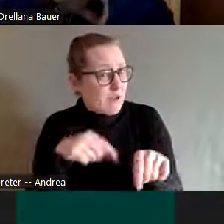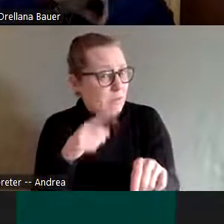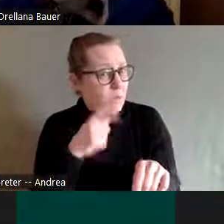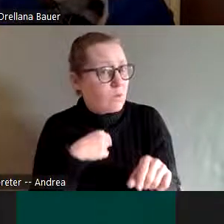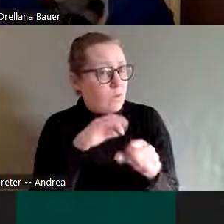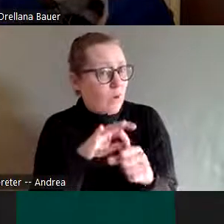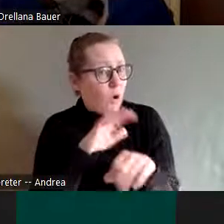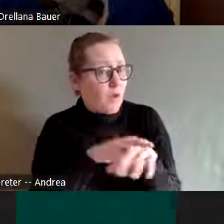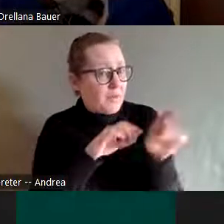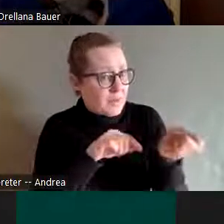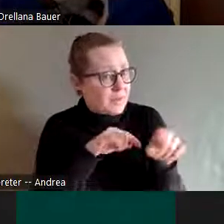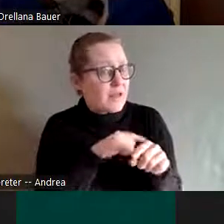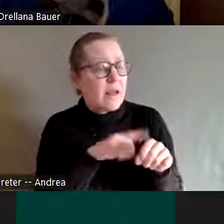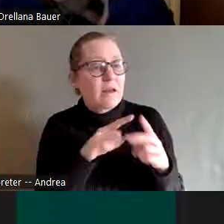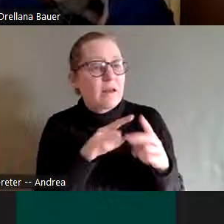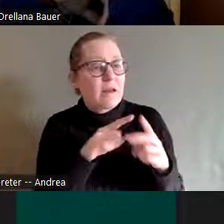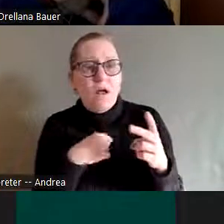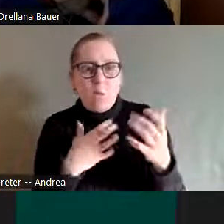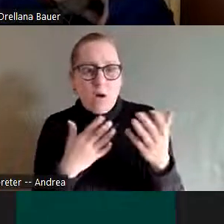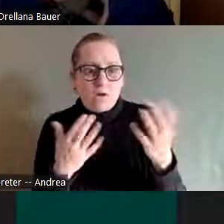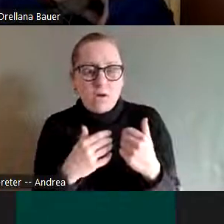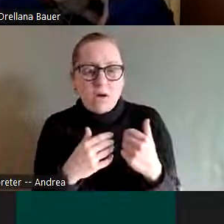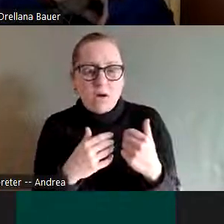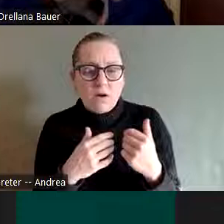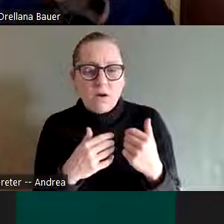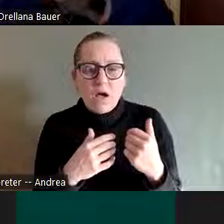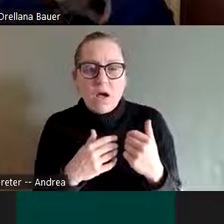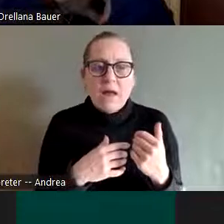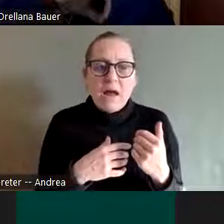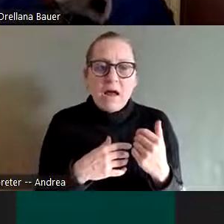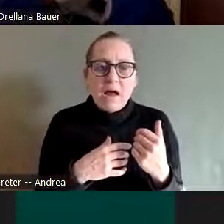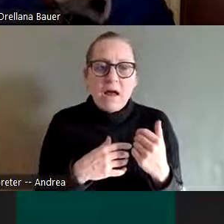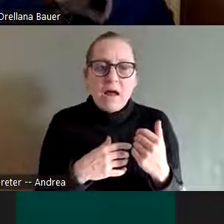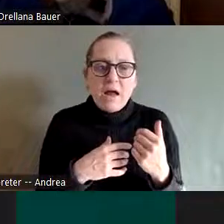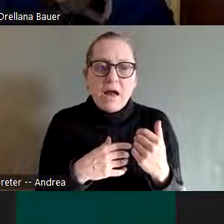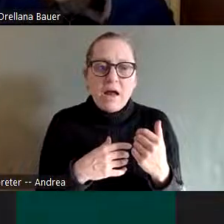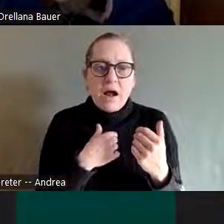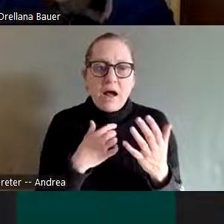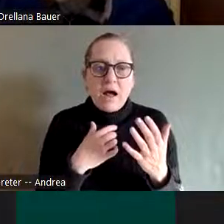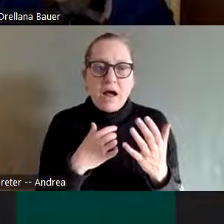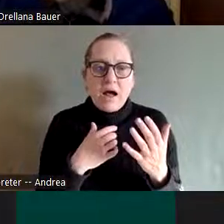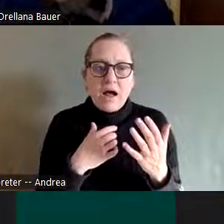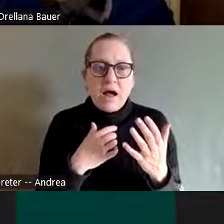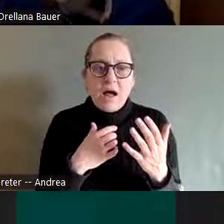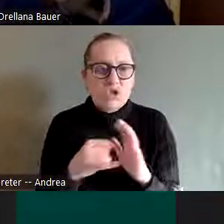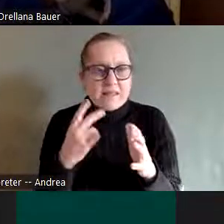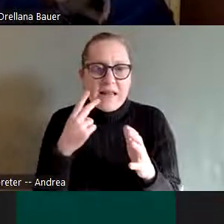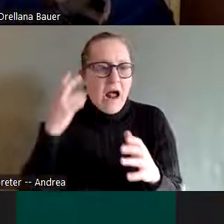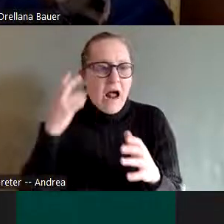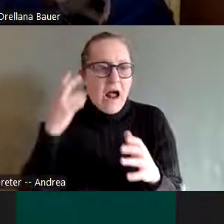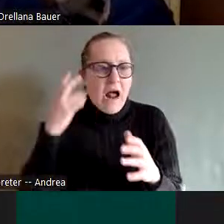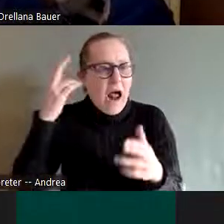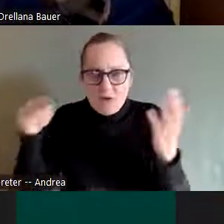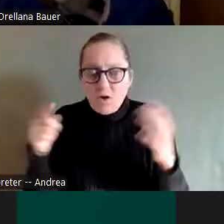on this and I want, you know, I mean, you know, I'm just kind of drawing hypotheticals, but